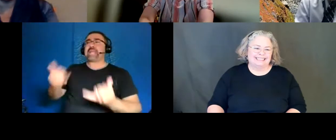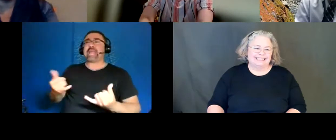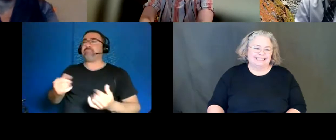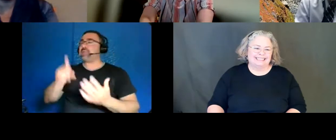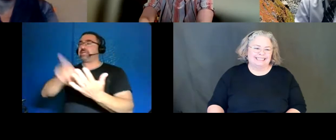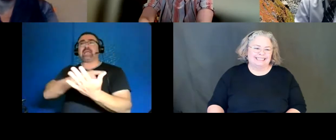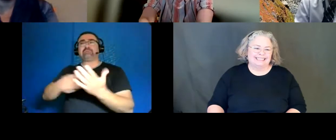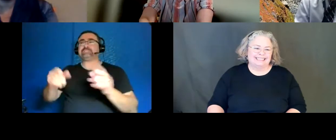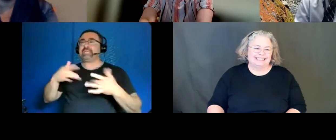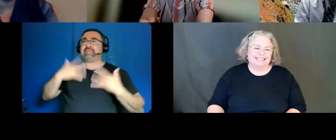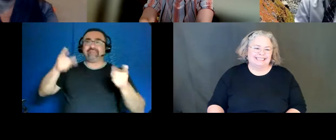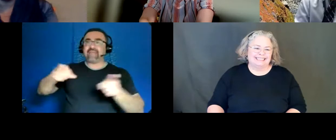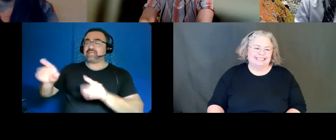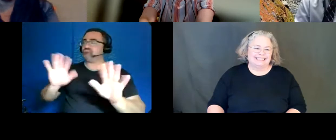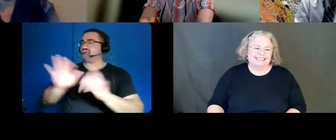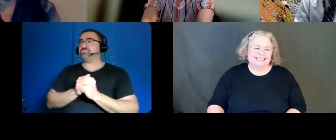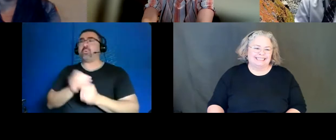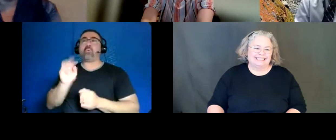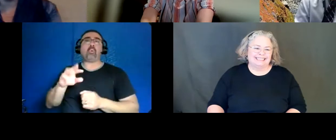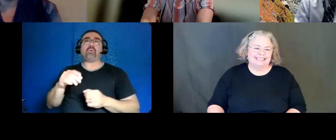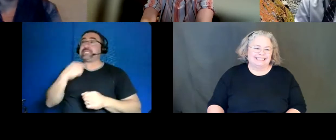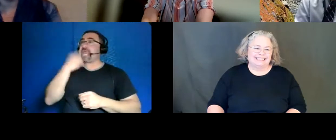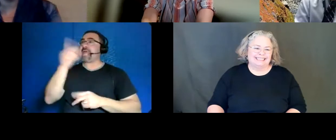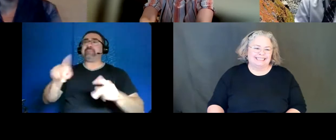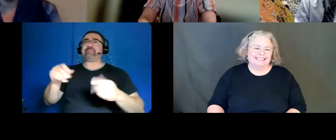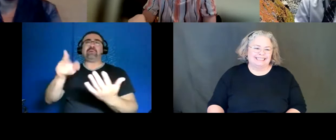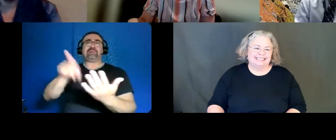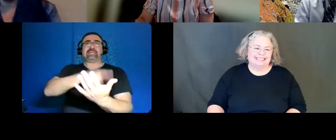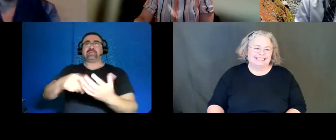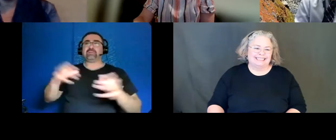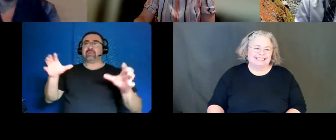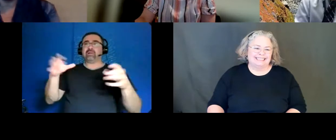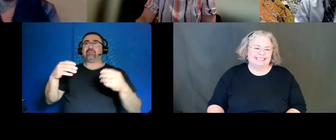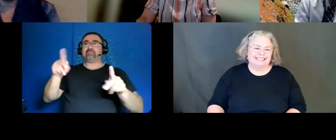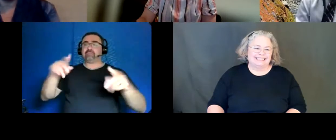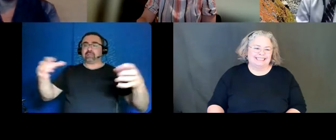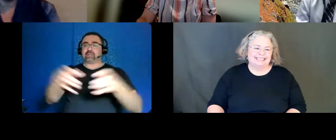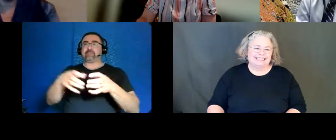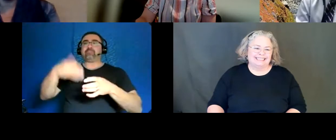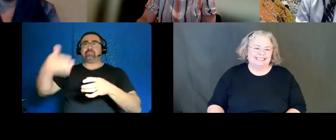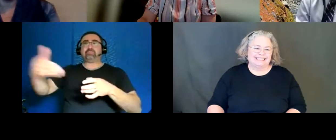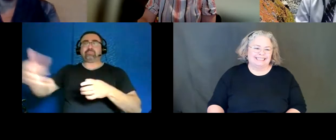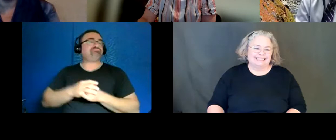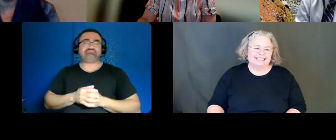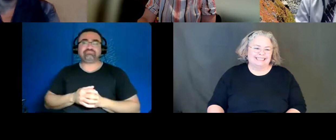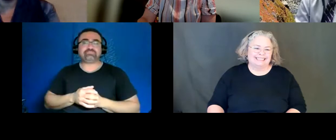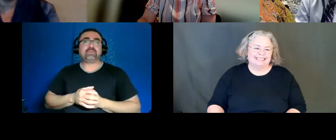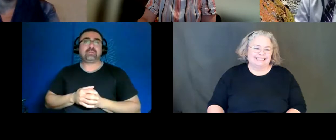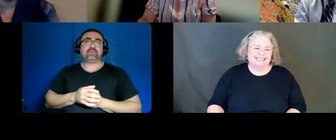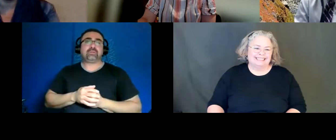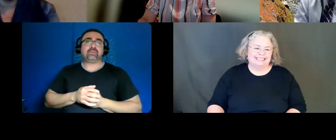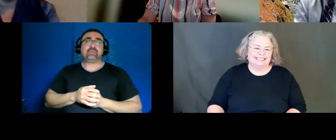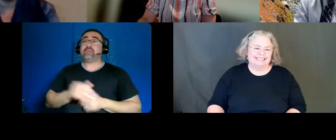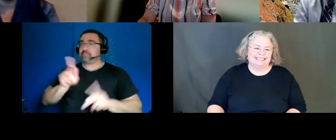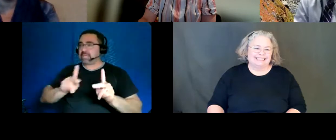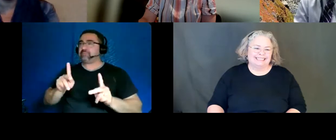any events or telling people to cancel events. And some people are finding ways of being able to do